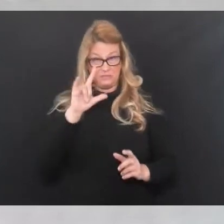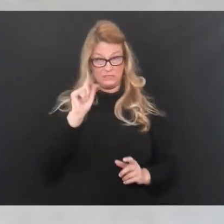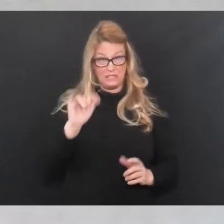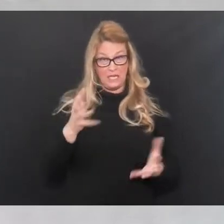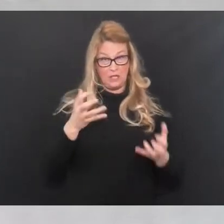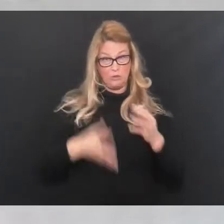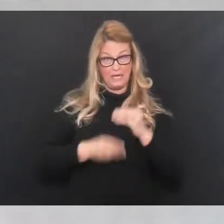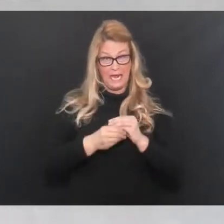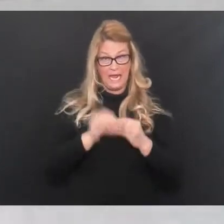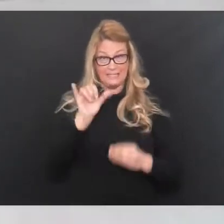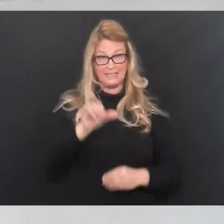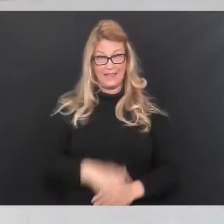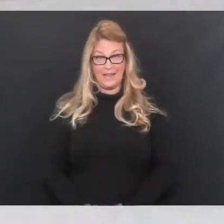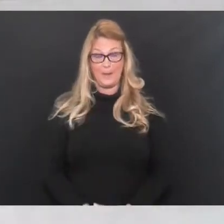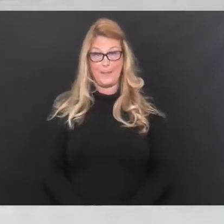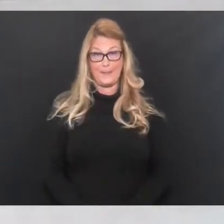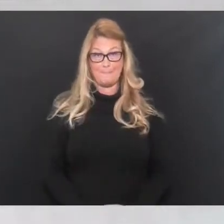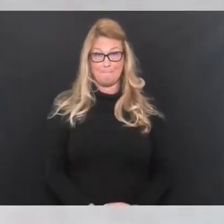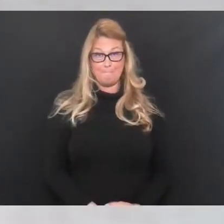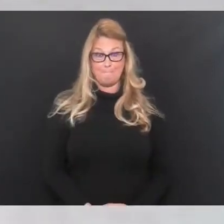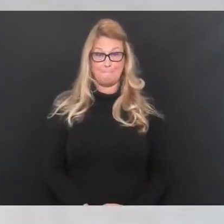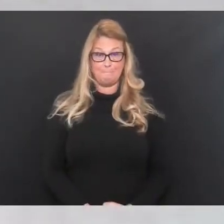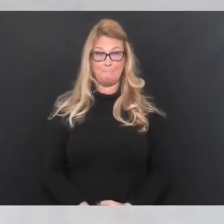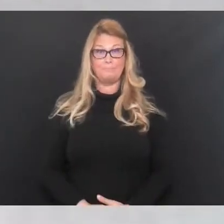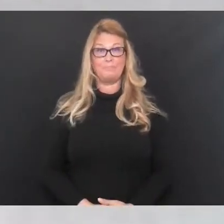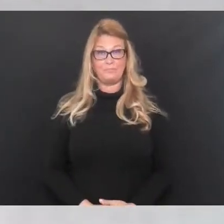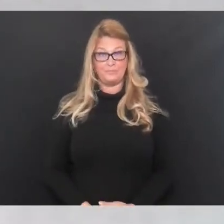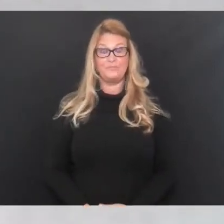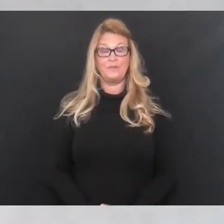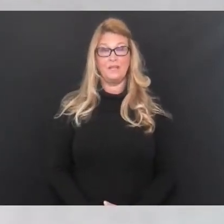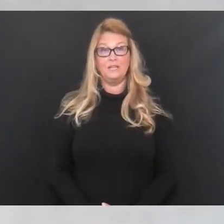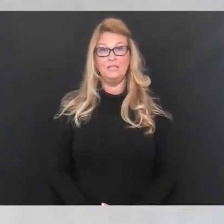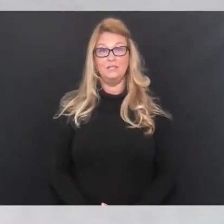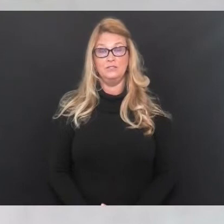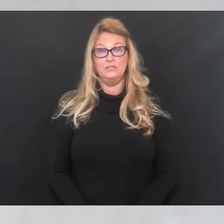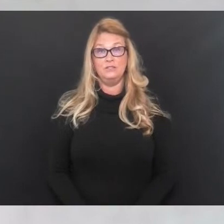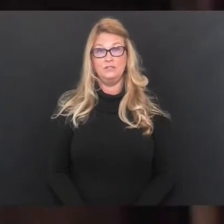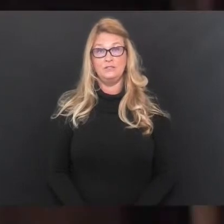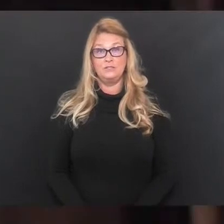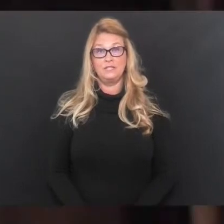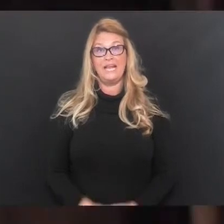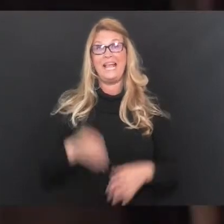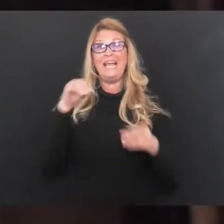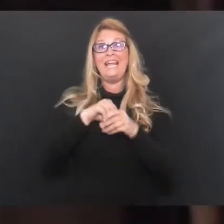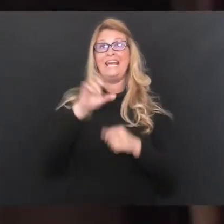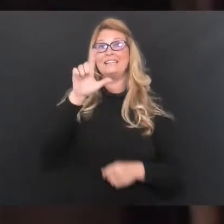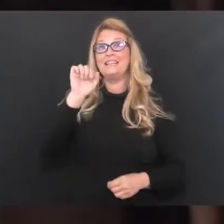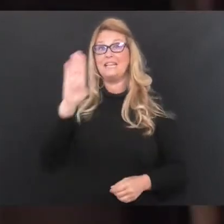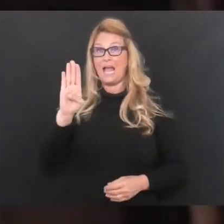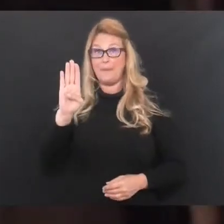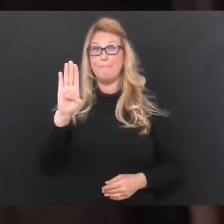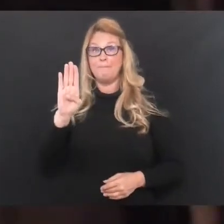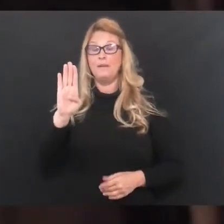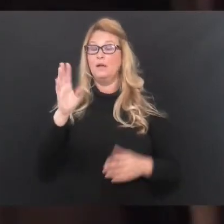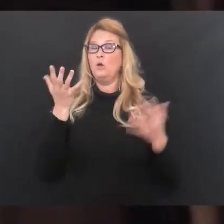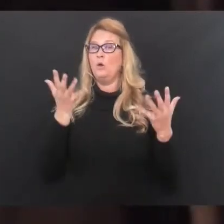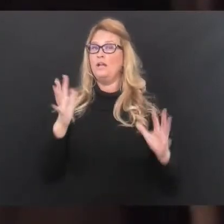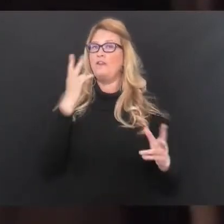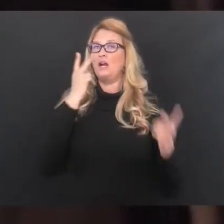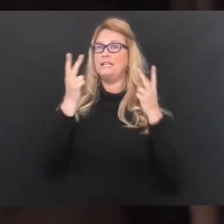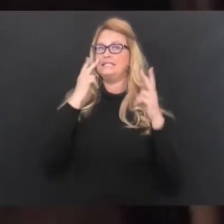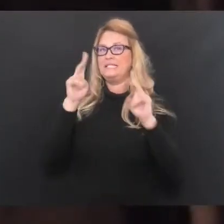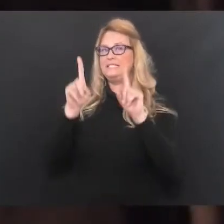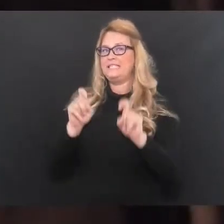to add to that discussion. Thank you, Ayn. Yeah, in the laboratory, some people have tested some of the